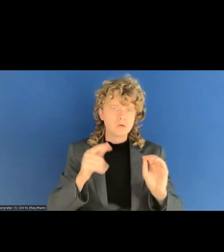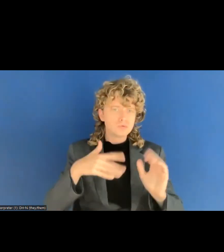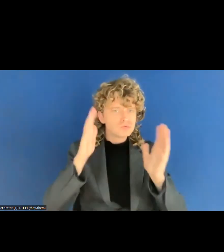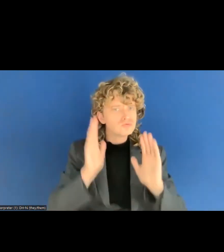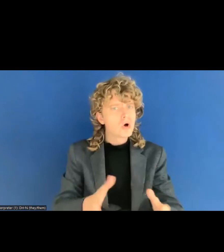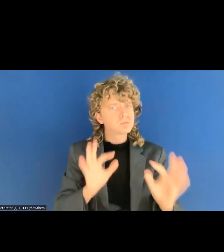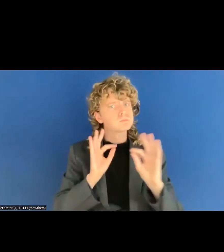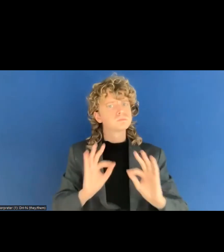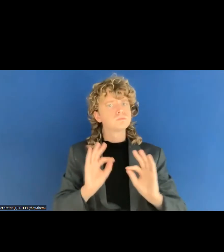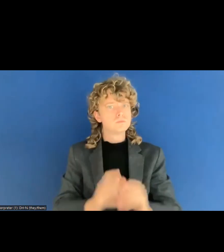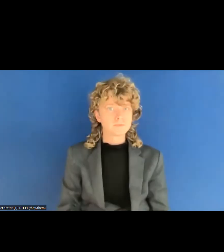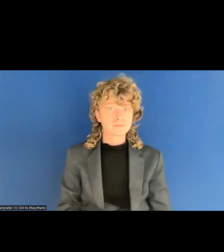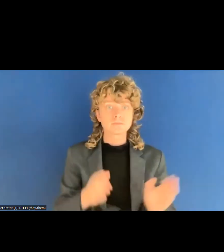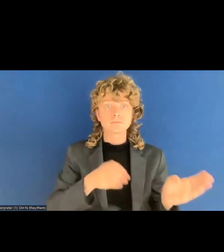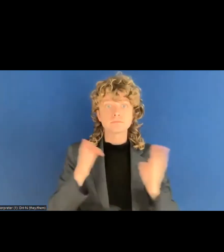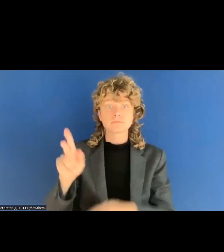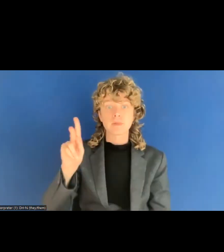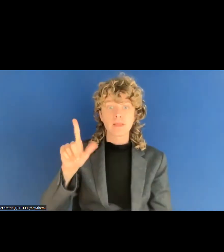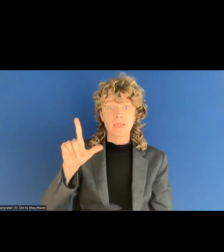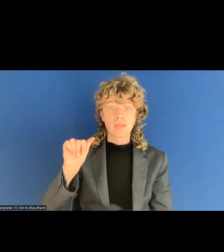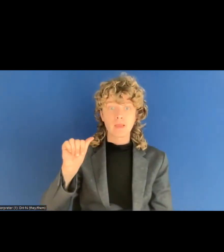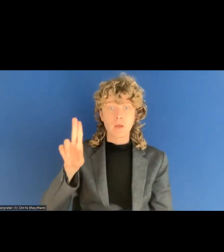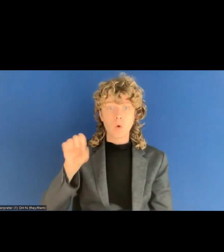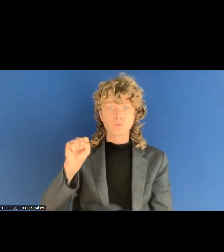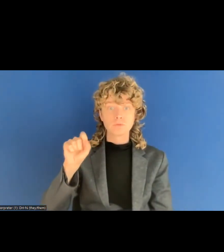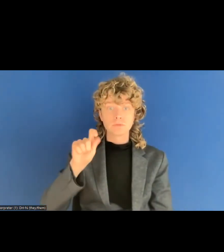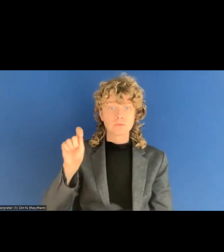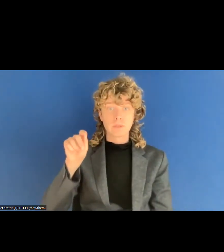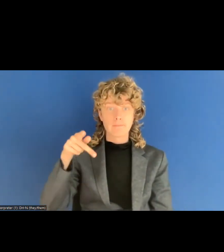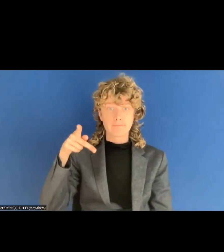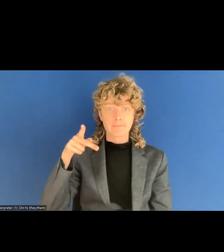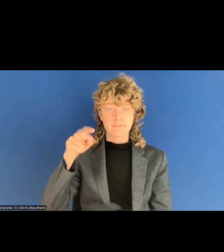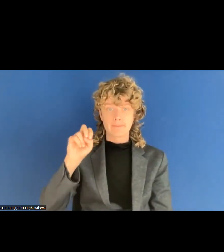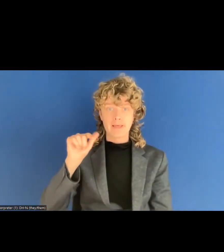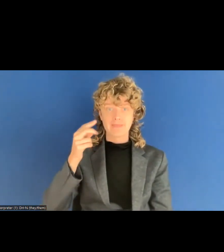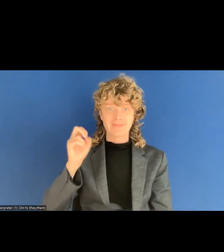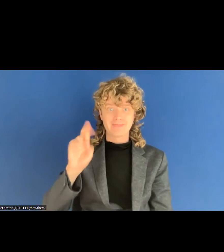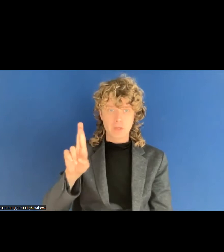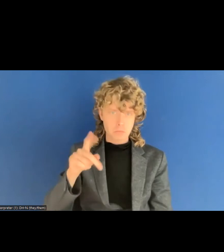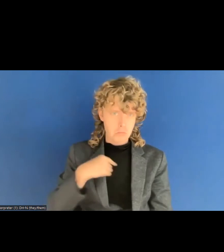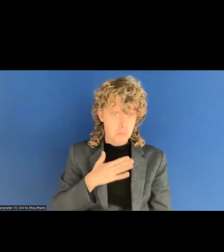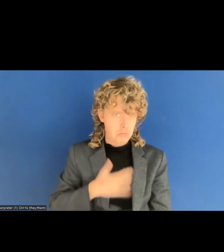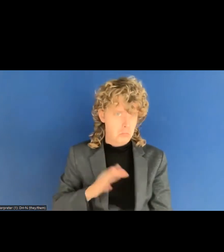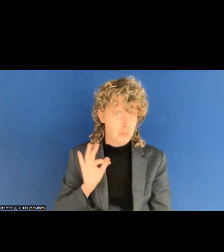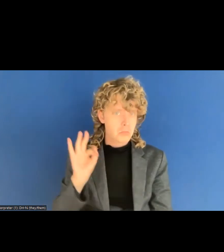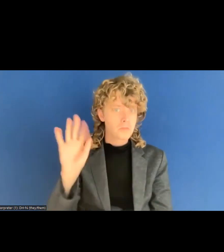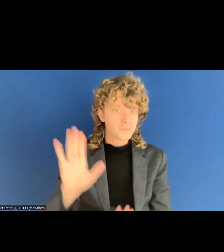Maybe I can add a little bit. Yeah, absolutely. I think each of the European standardization